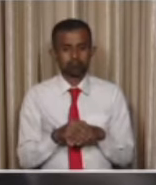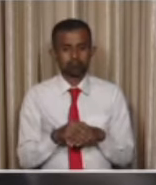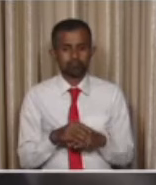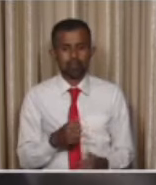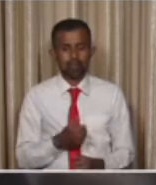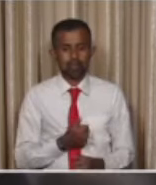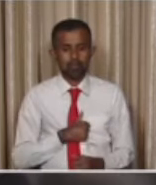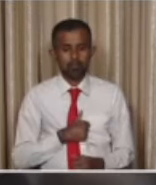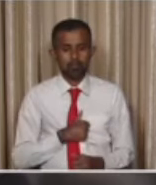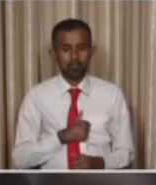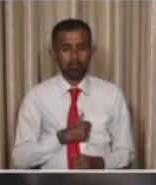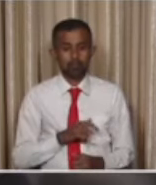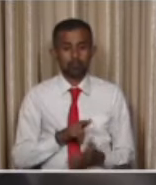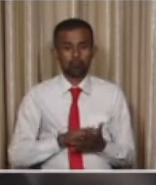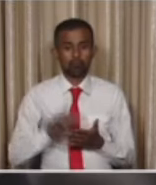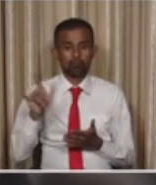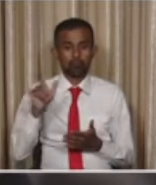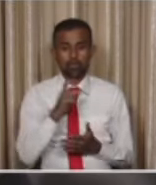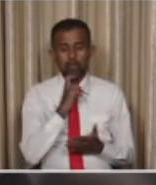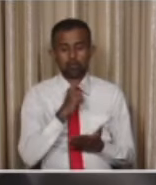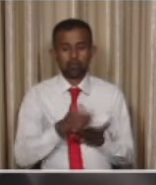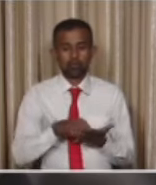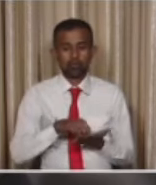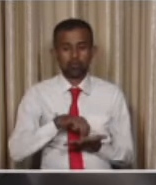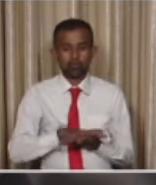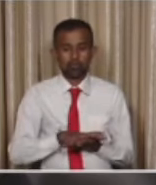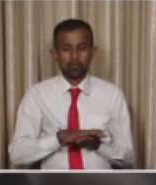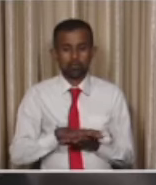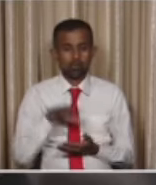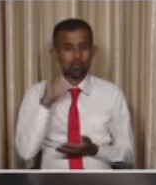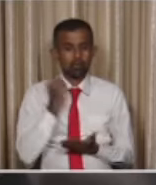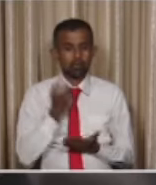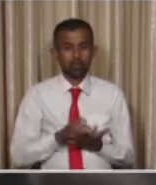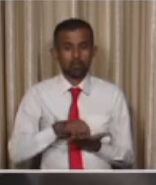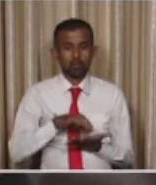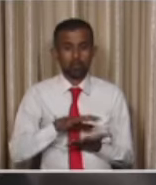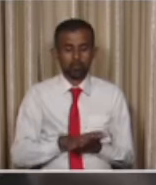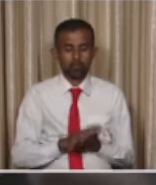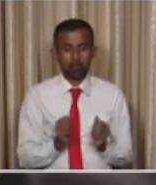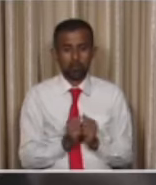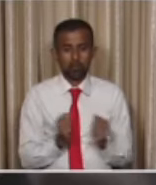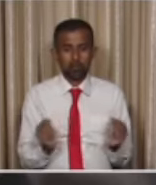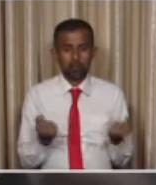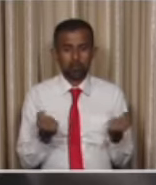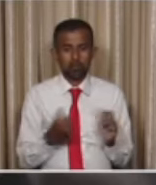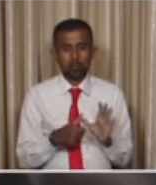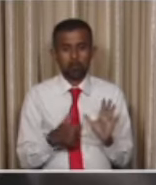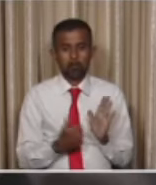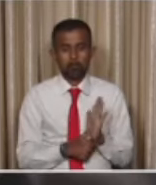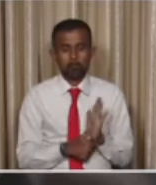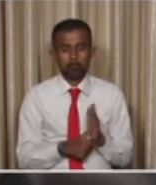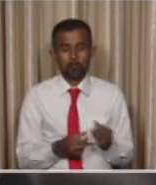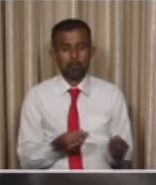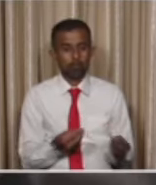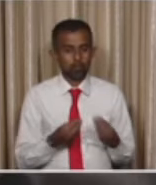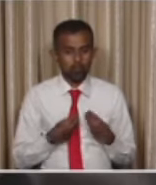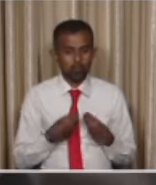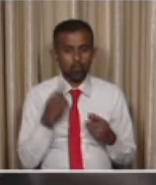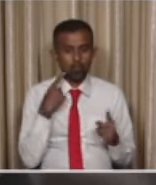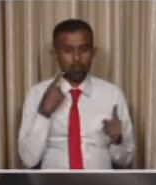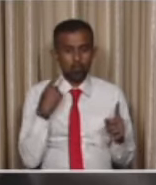registration and enforcement of foreign judgments. What we had all these years was a very